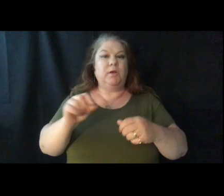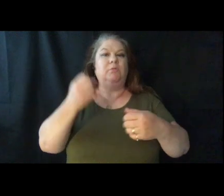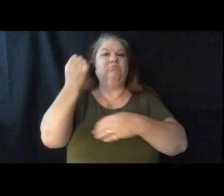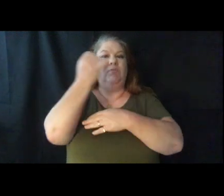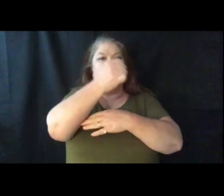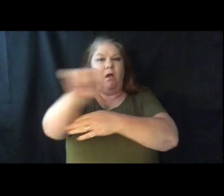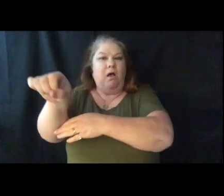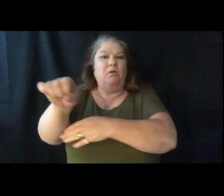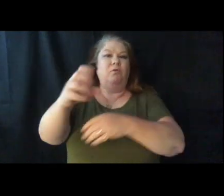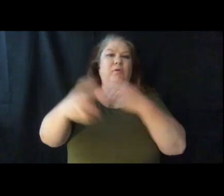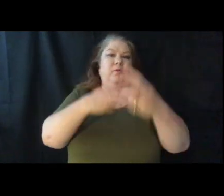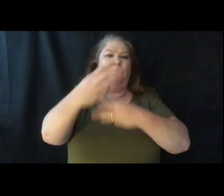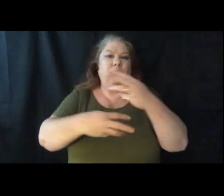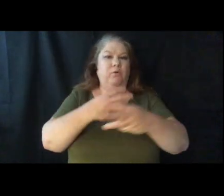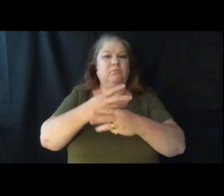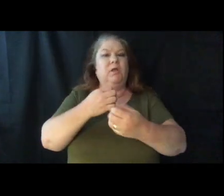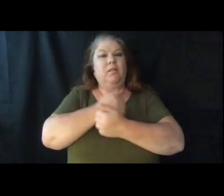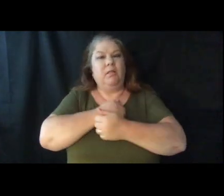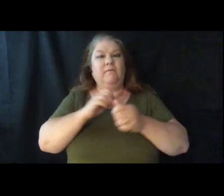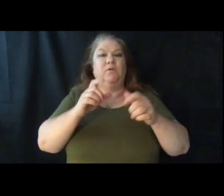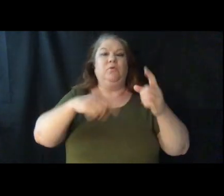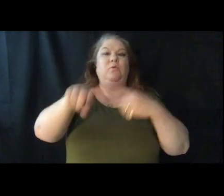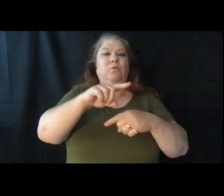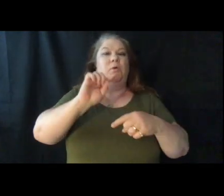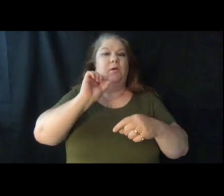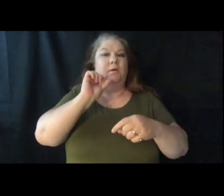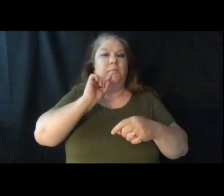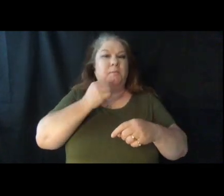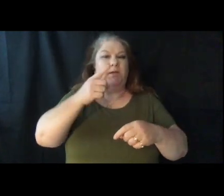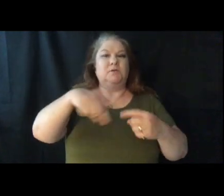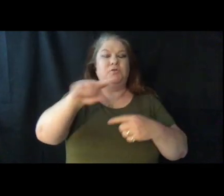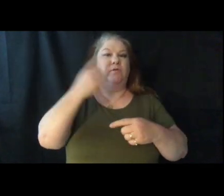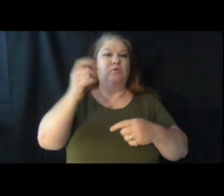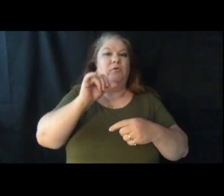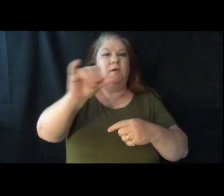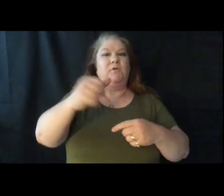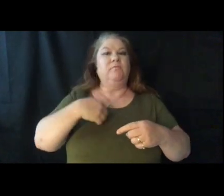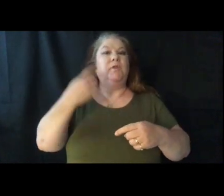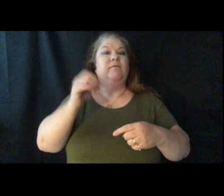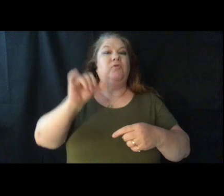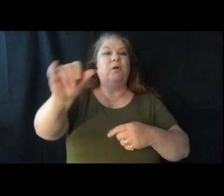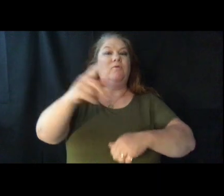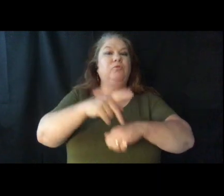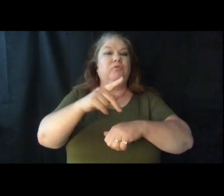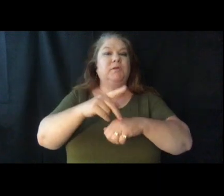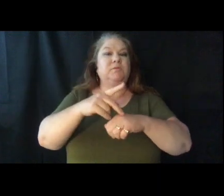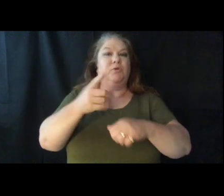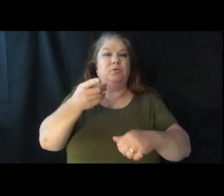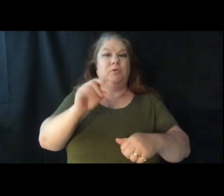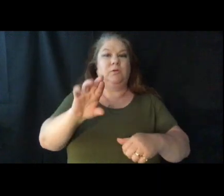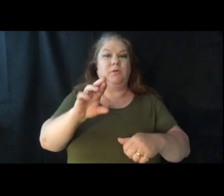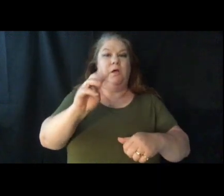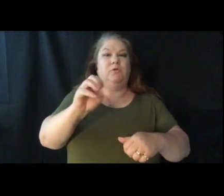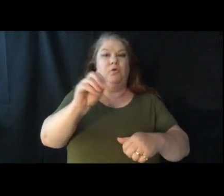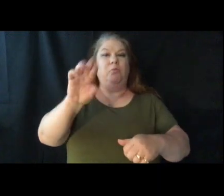the world. I will love you and miss you forever. Remember these my words, your forever principal, Dr. Moore.